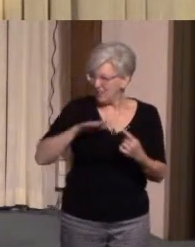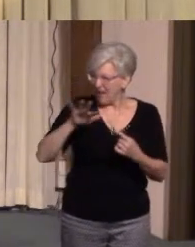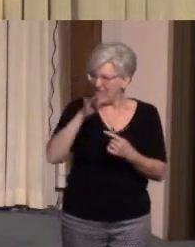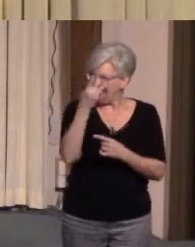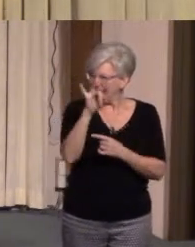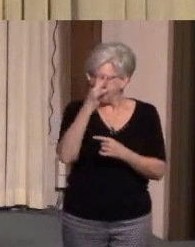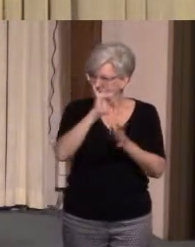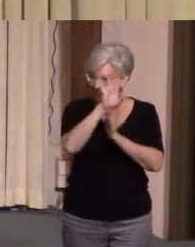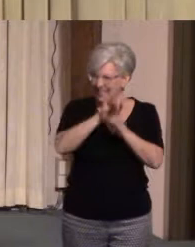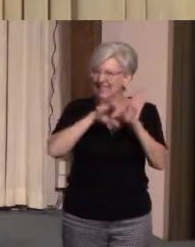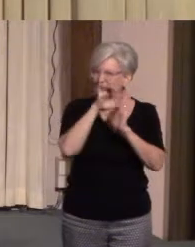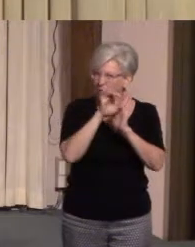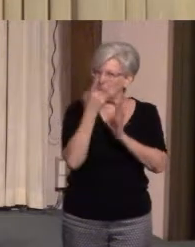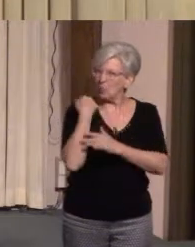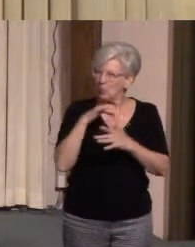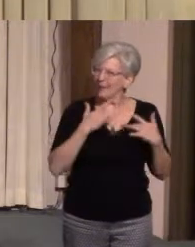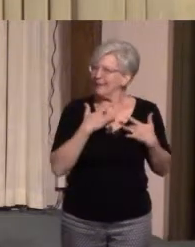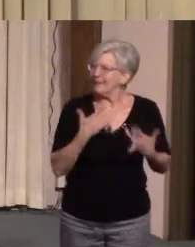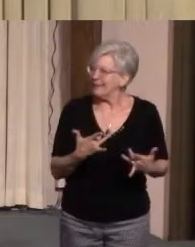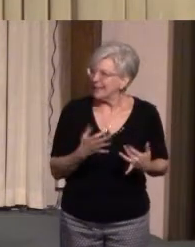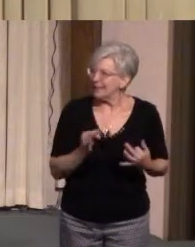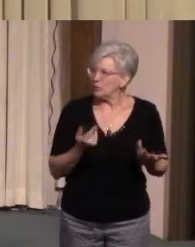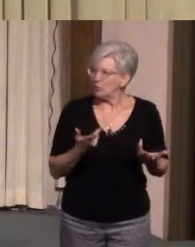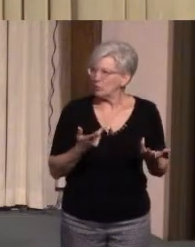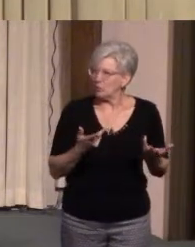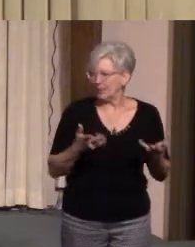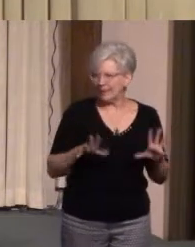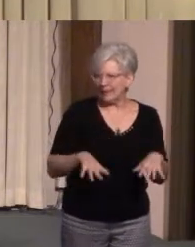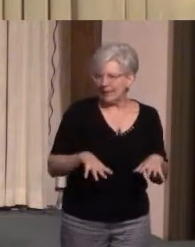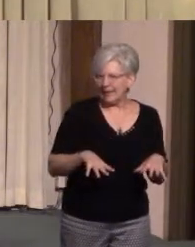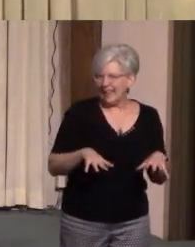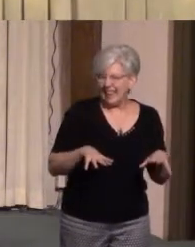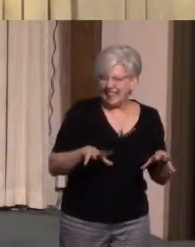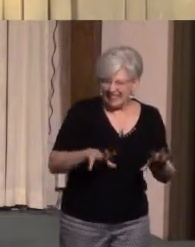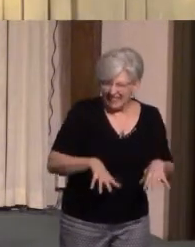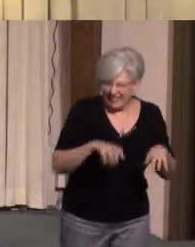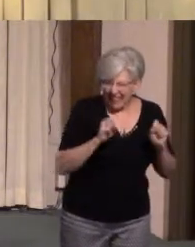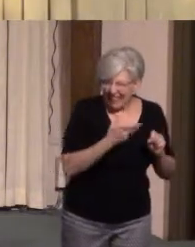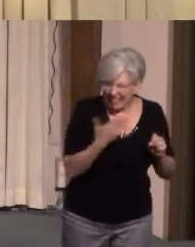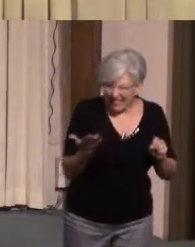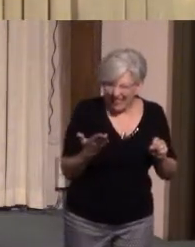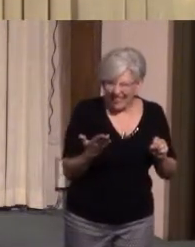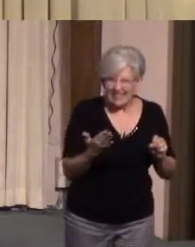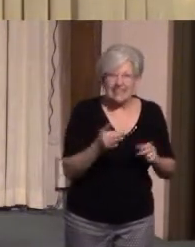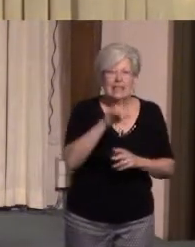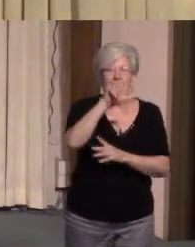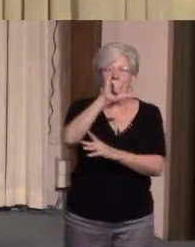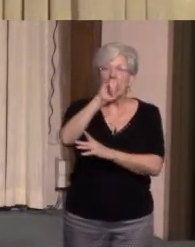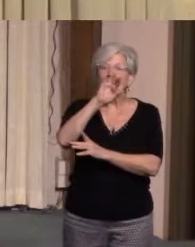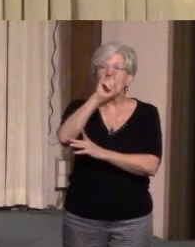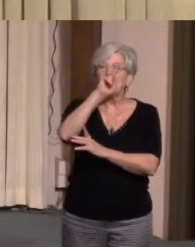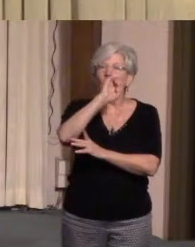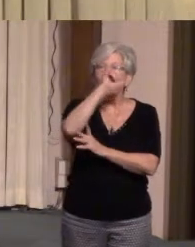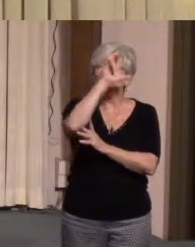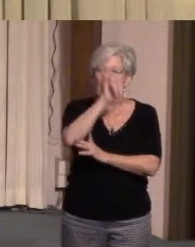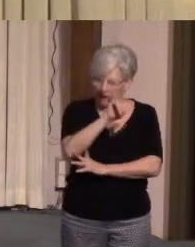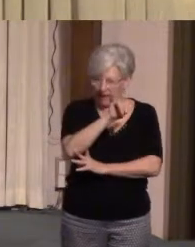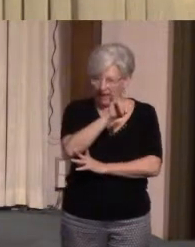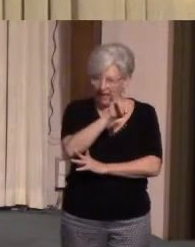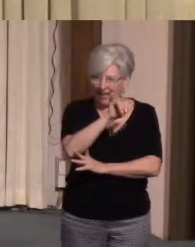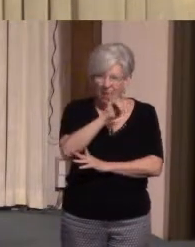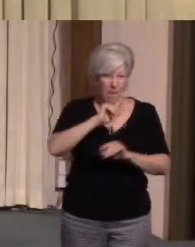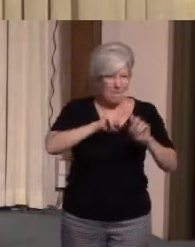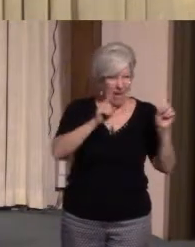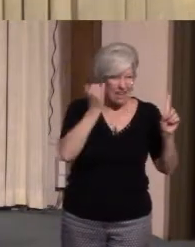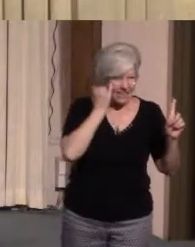We tend to take things literally, at least since about the 18th century onwards, right? But if you try to take